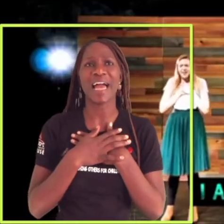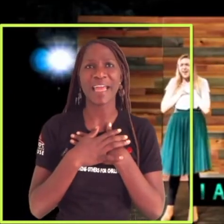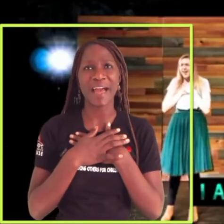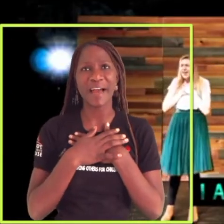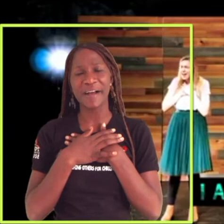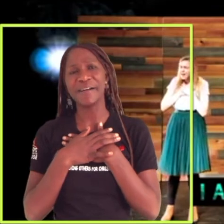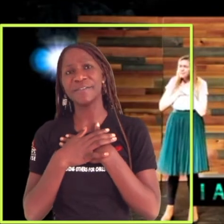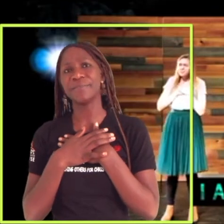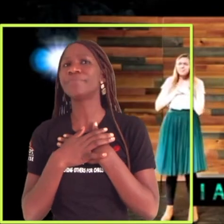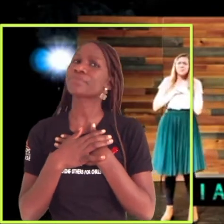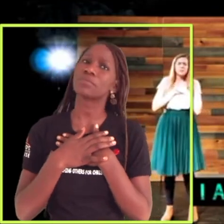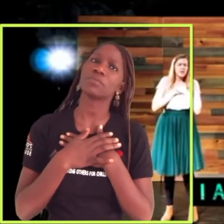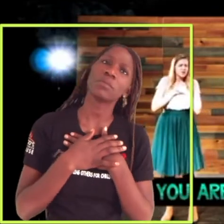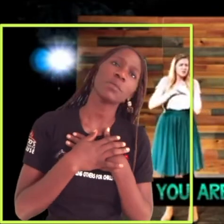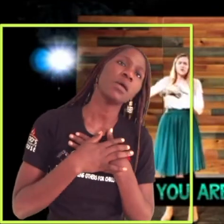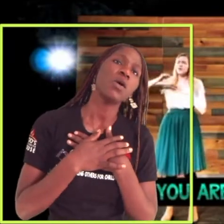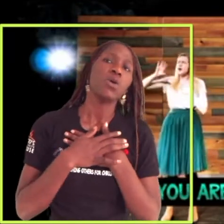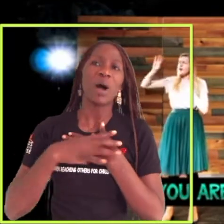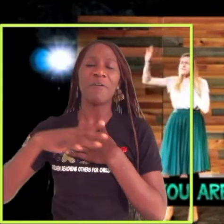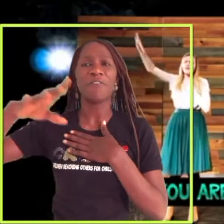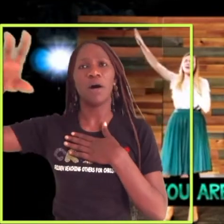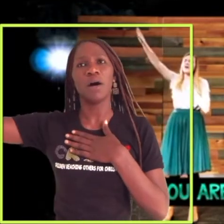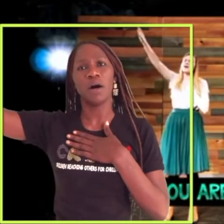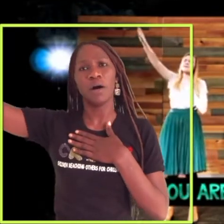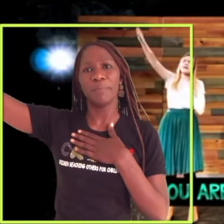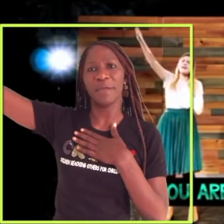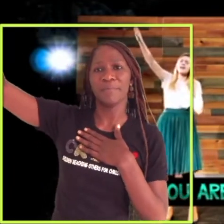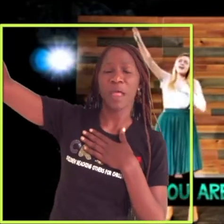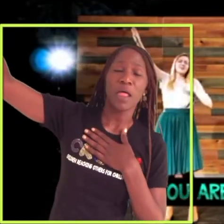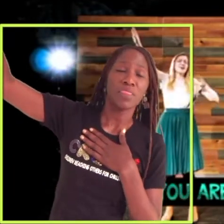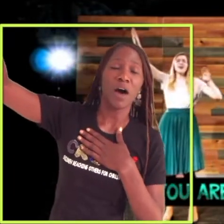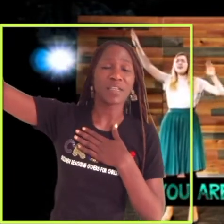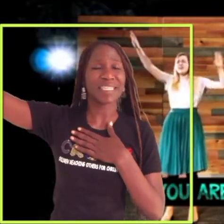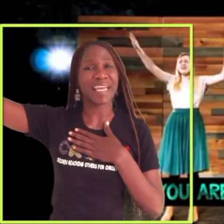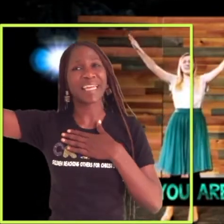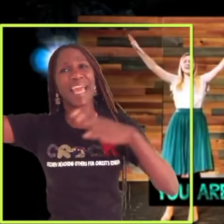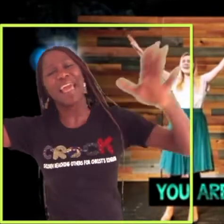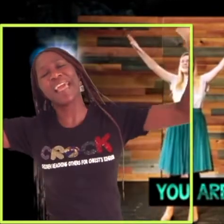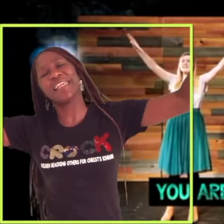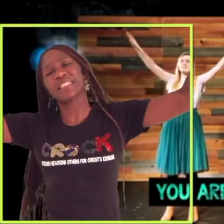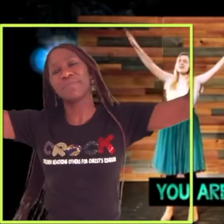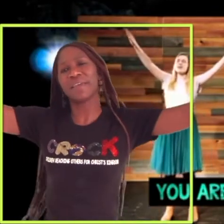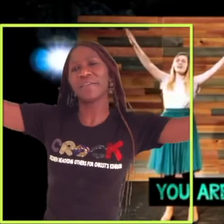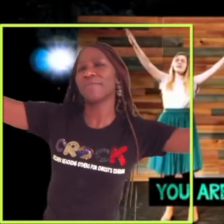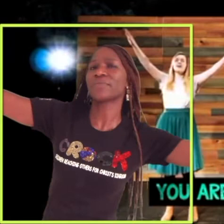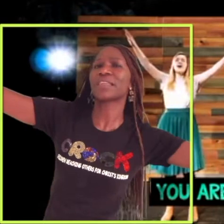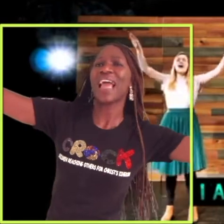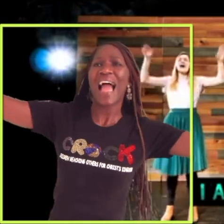Again.